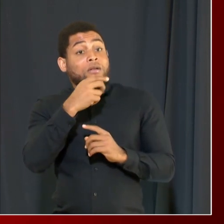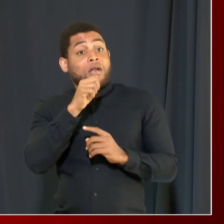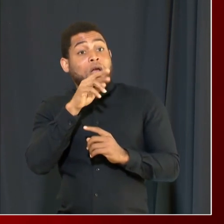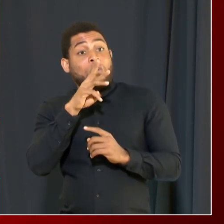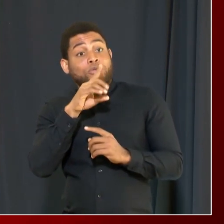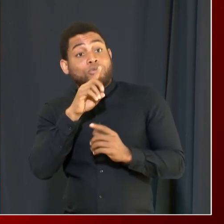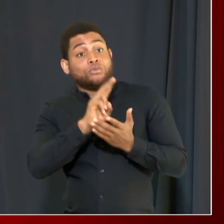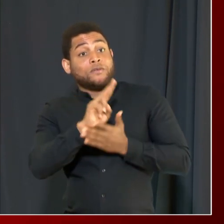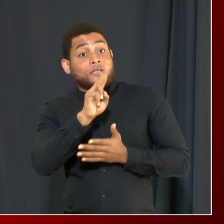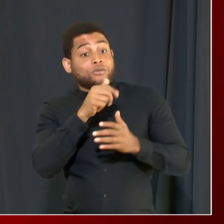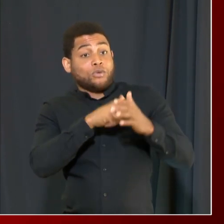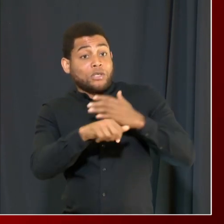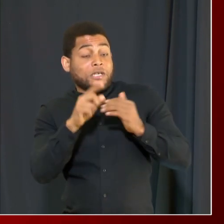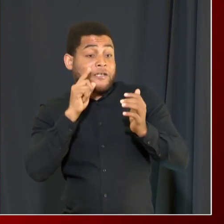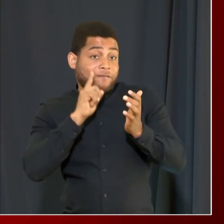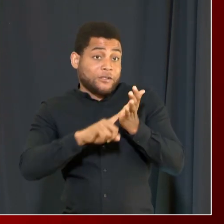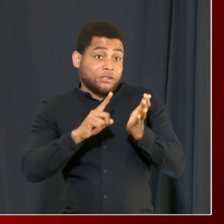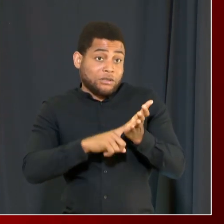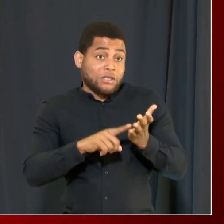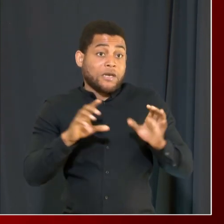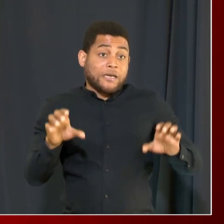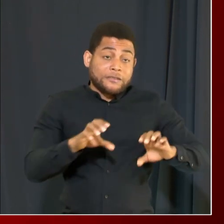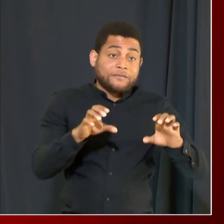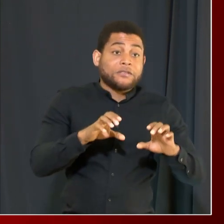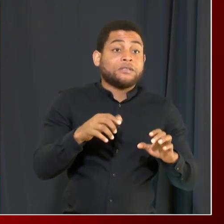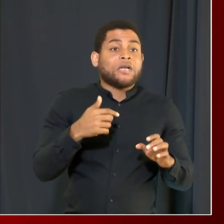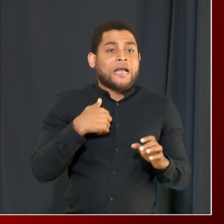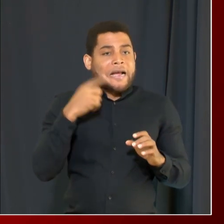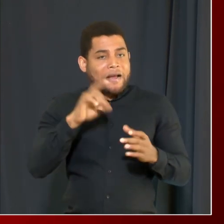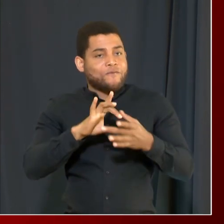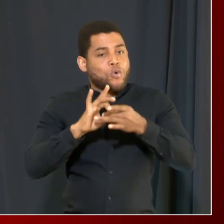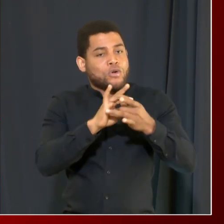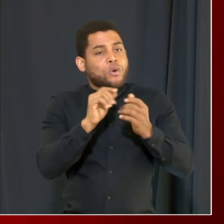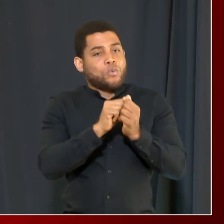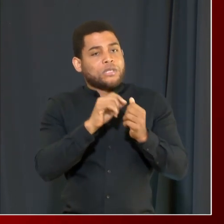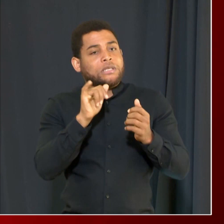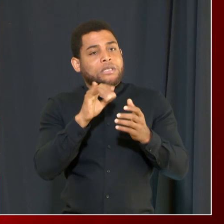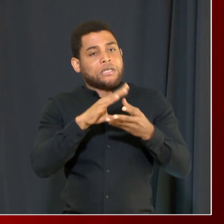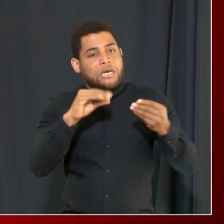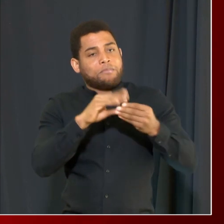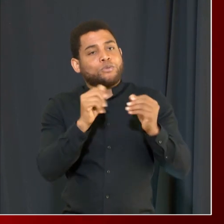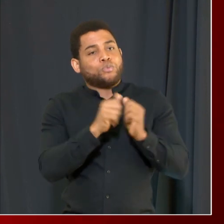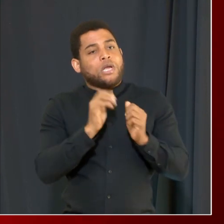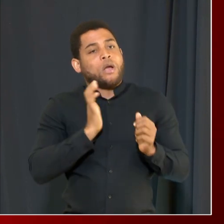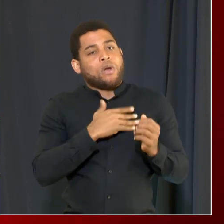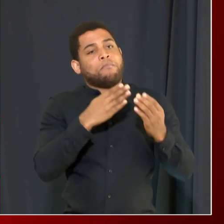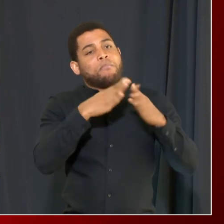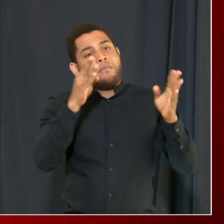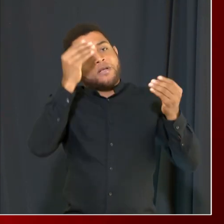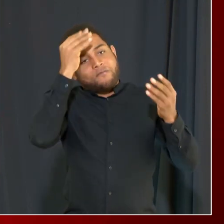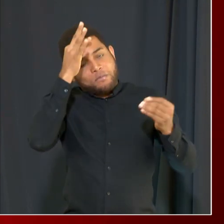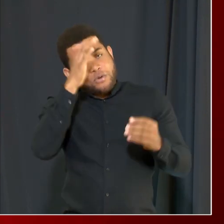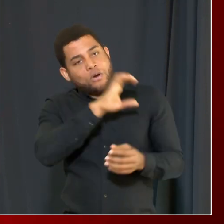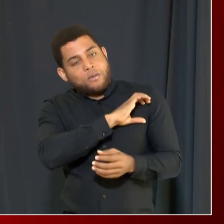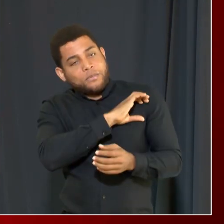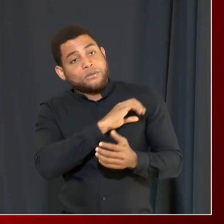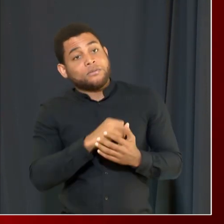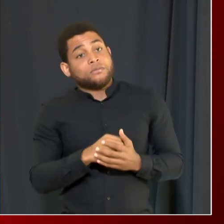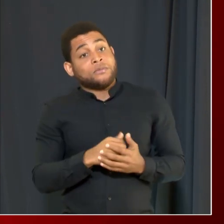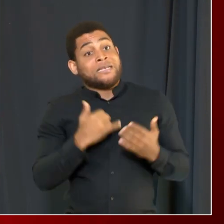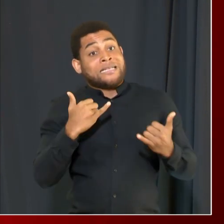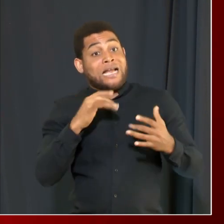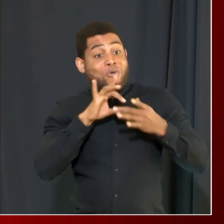is under investigation. It's active. I'm going to have to coordinate that statement with our Public Information Office. In terms of the legislation,